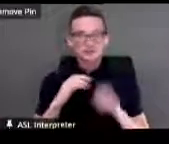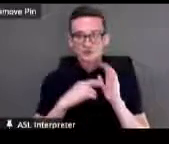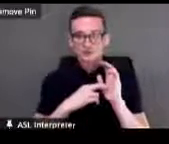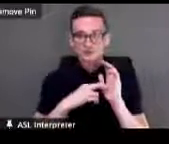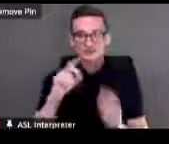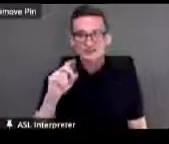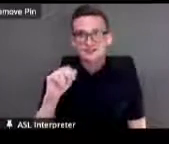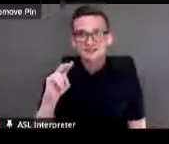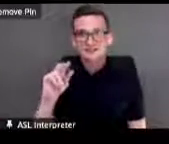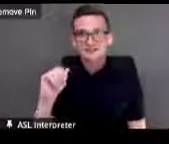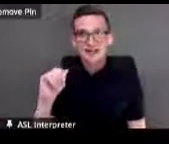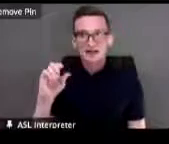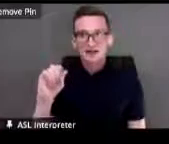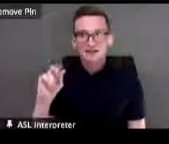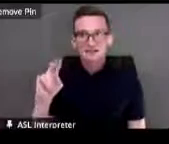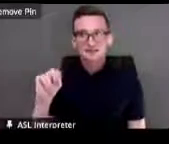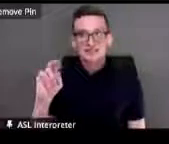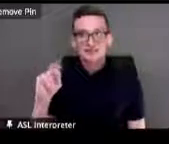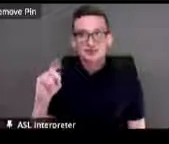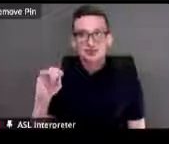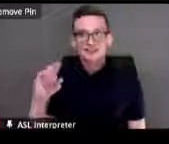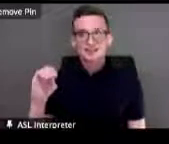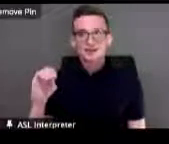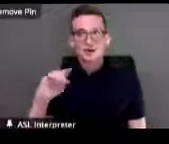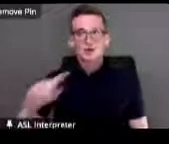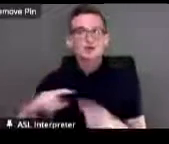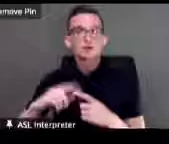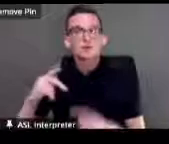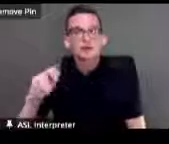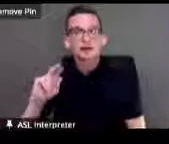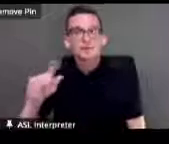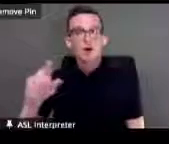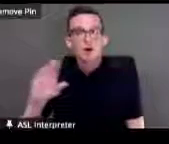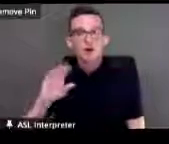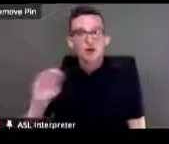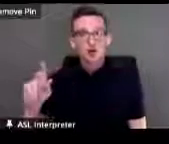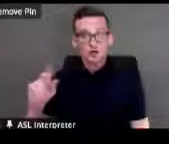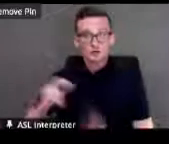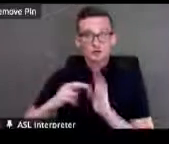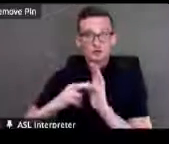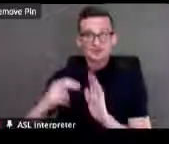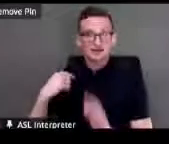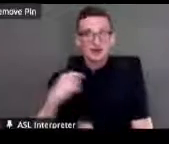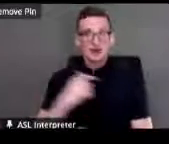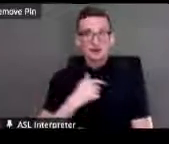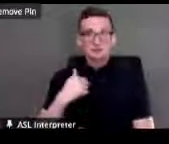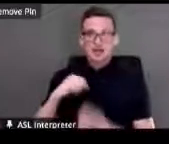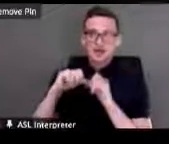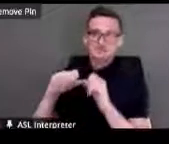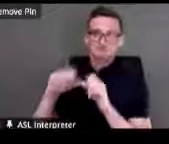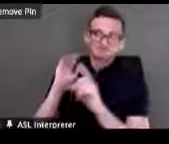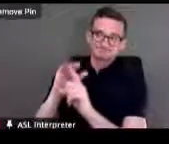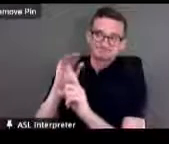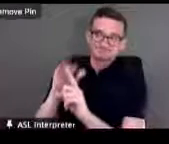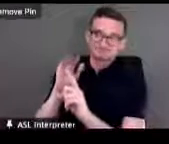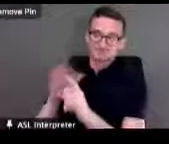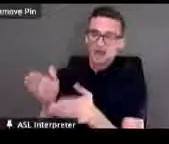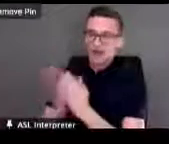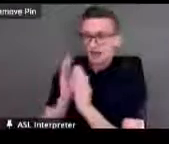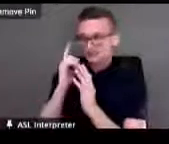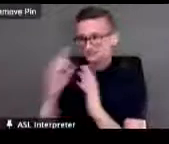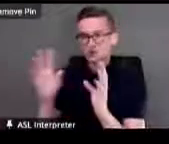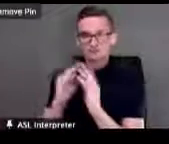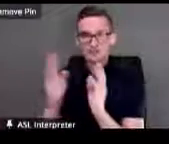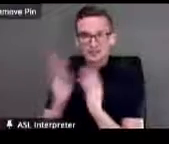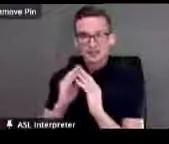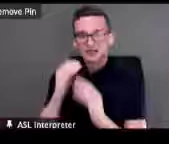when Paul Cook was our rep, I continually asked him for meetings and even just phone calls. And it was just